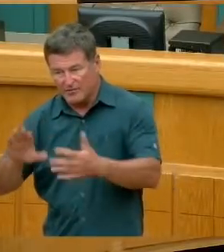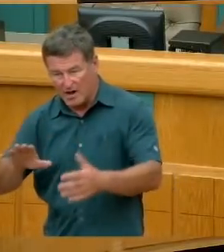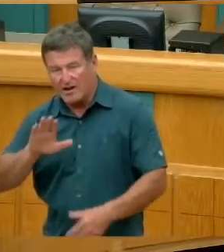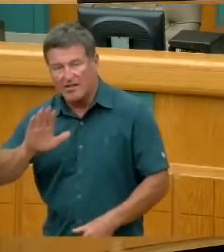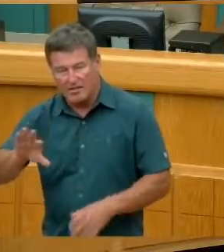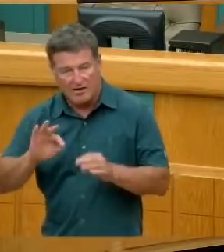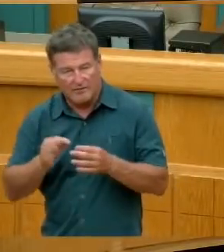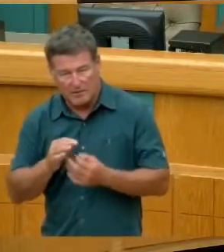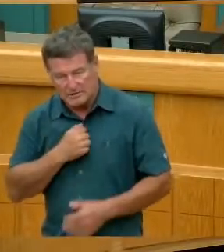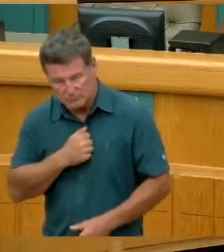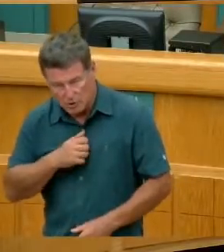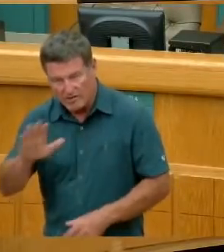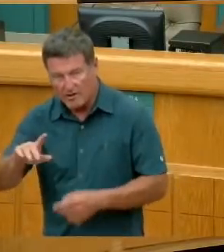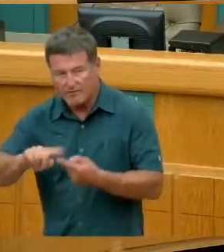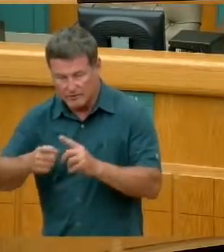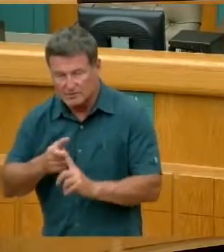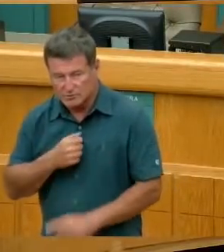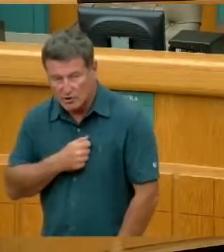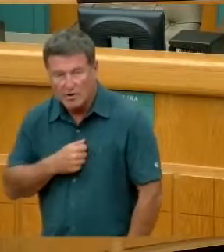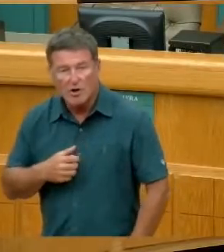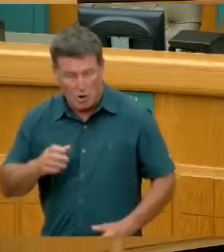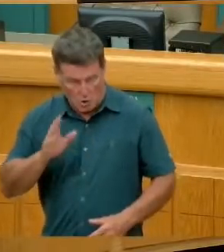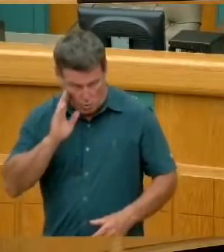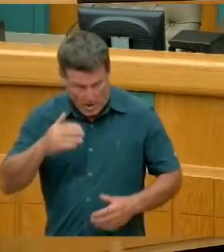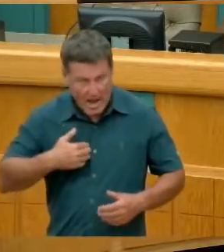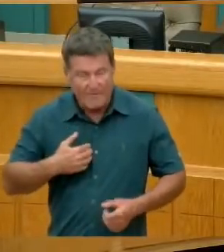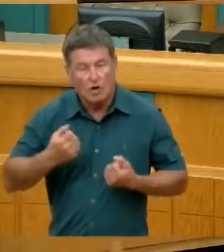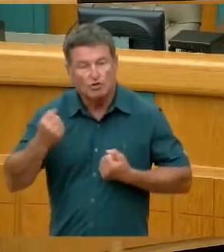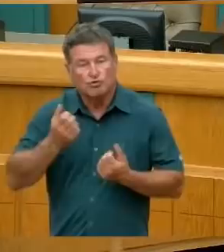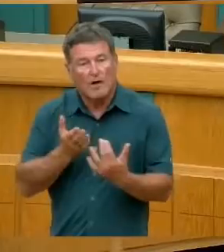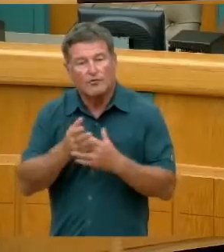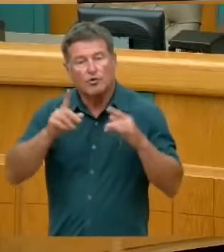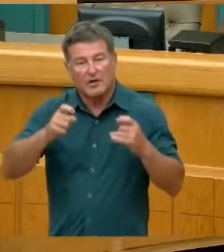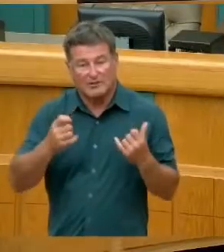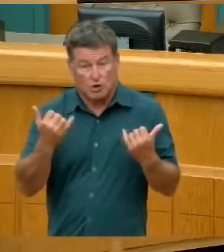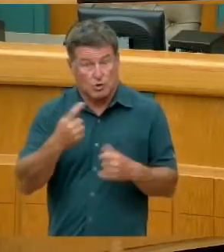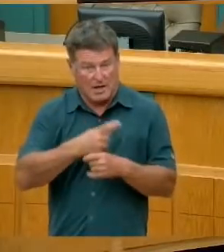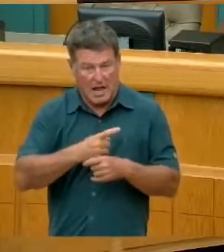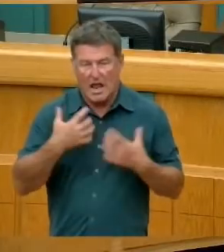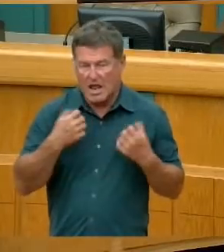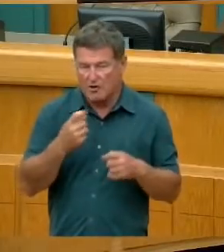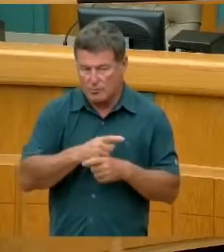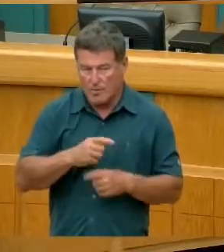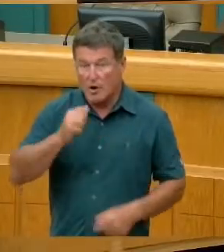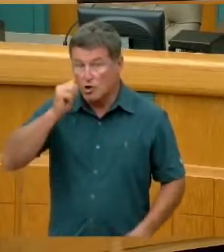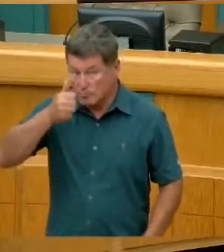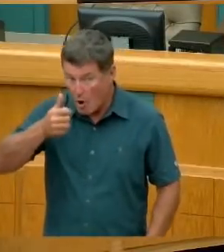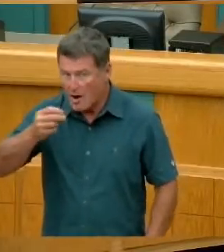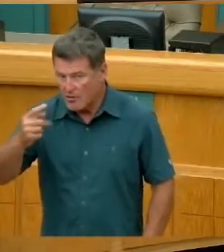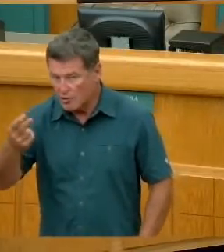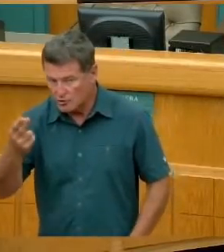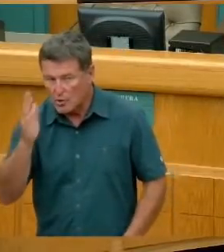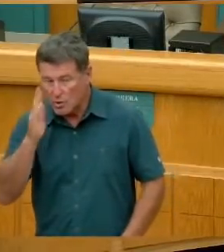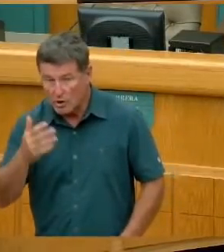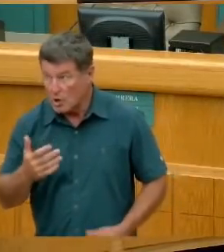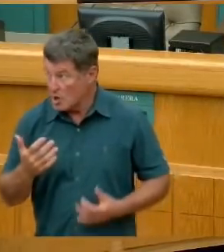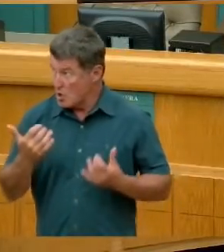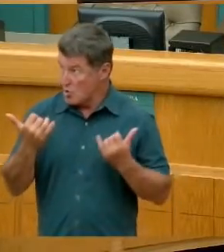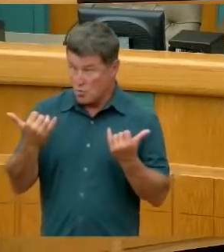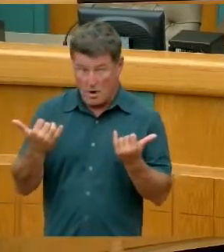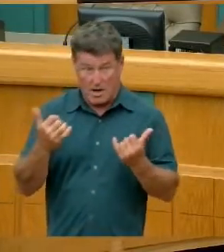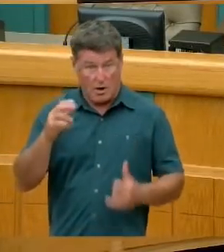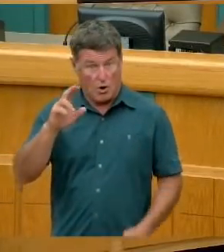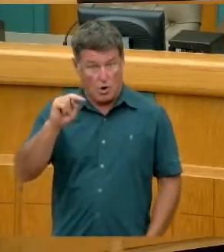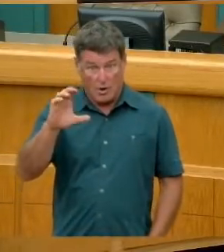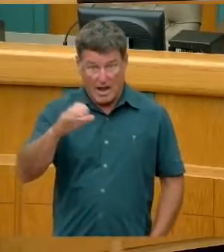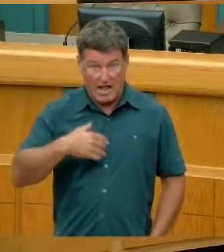friends. We did have a drive-through this morning at the Health Department, and we will have another one tomorrow as well as Thursday. Nueces County